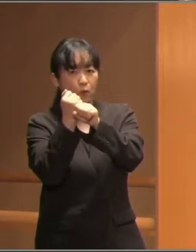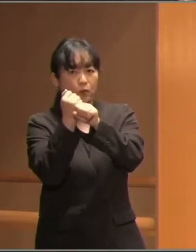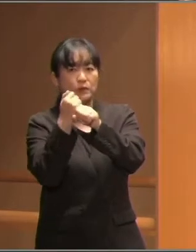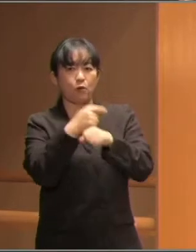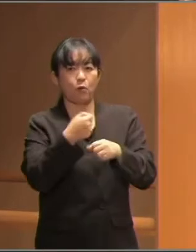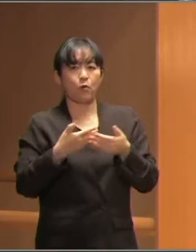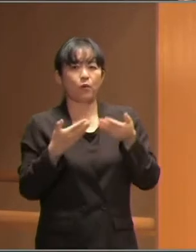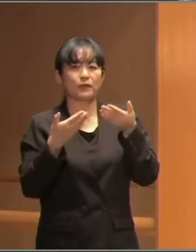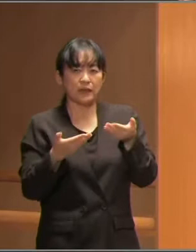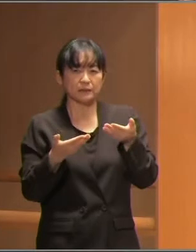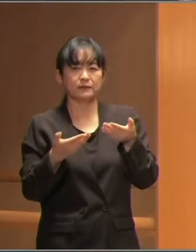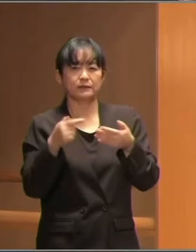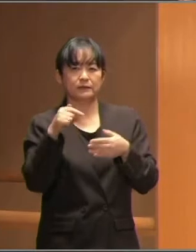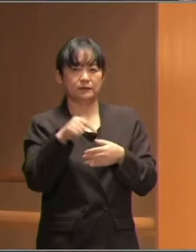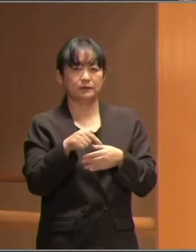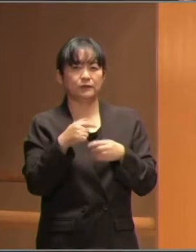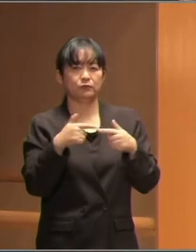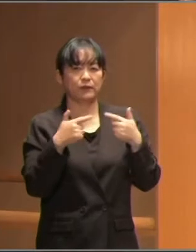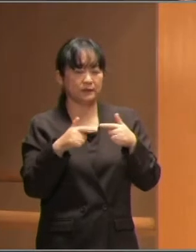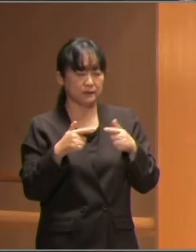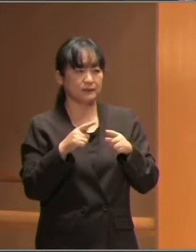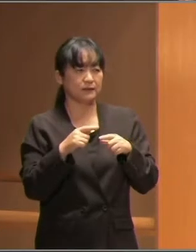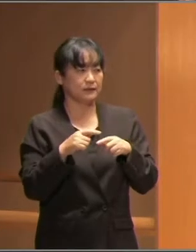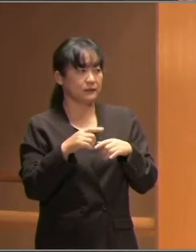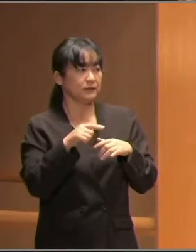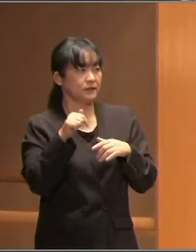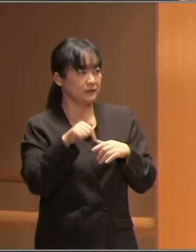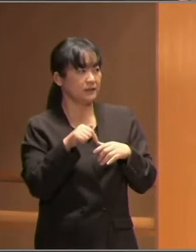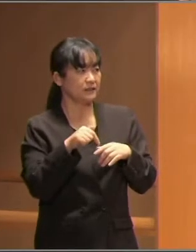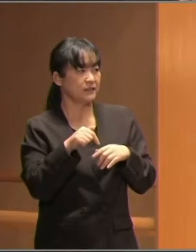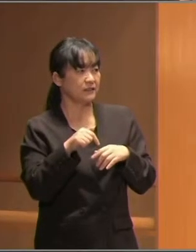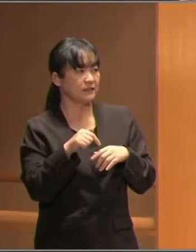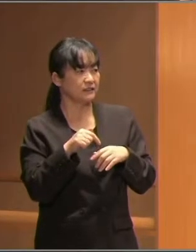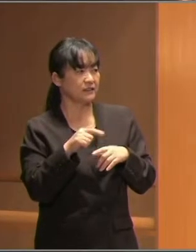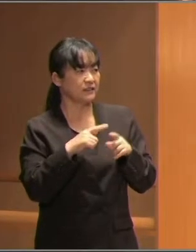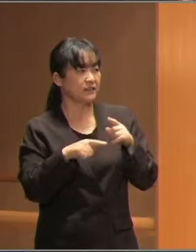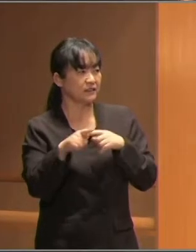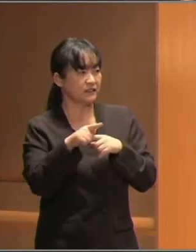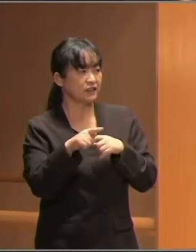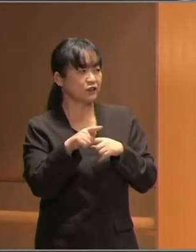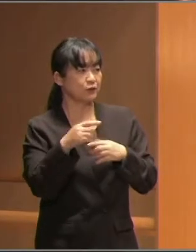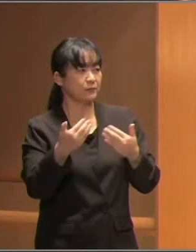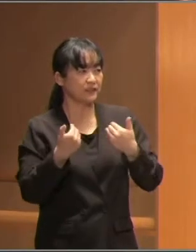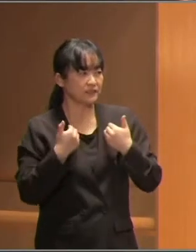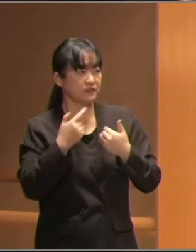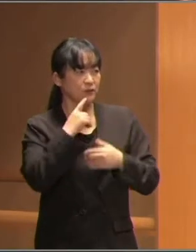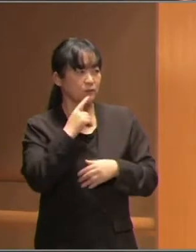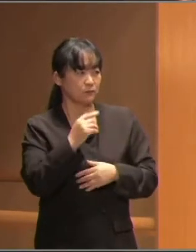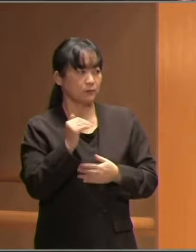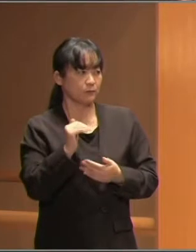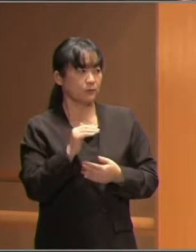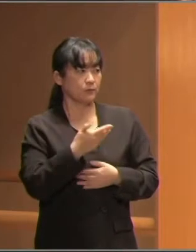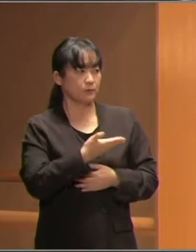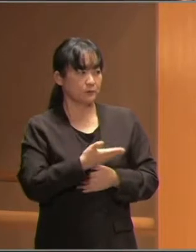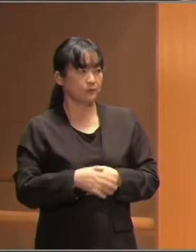Always be studious and creative, striving to stay ahead of these times.